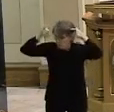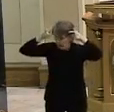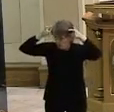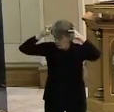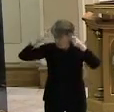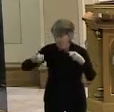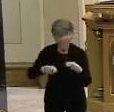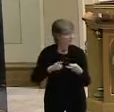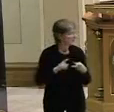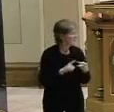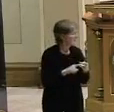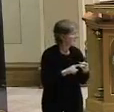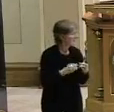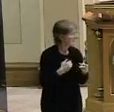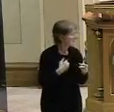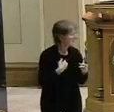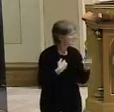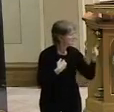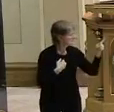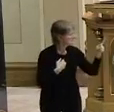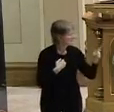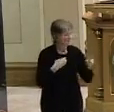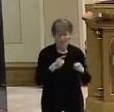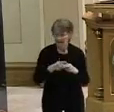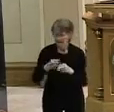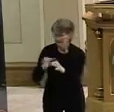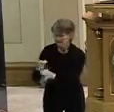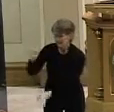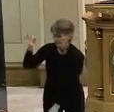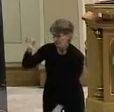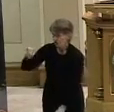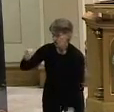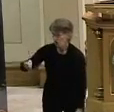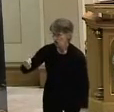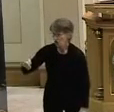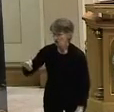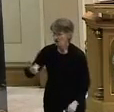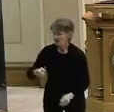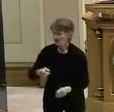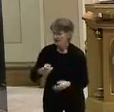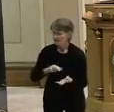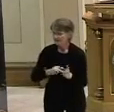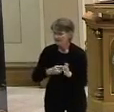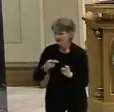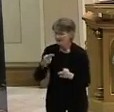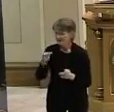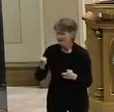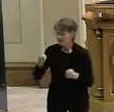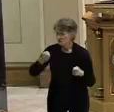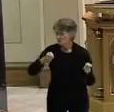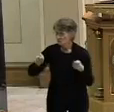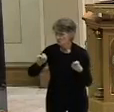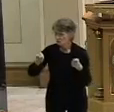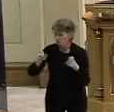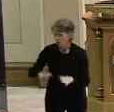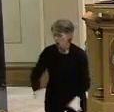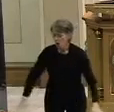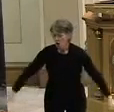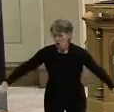and he has this. This is called a scepter, and that means he rules over space and